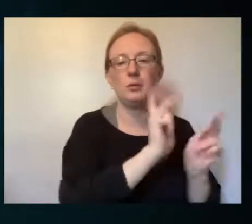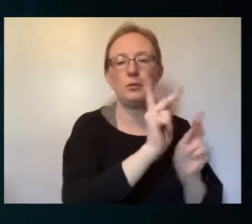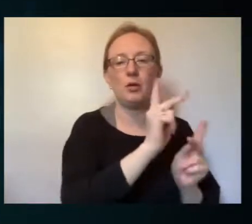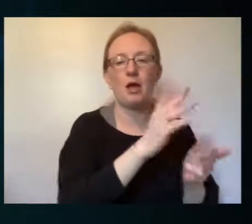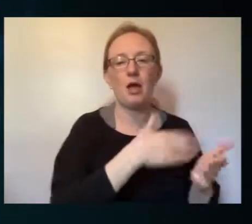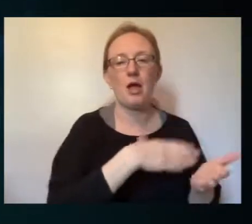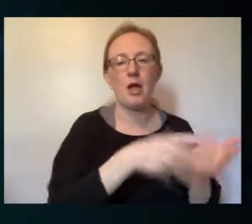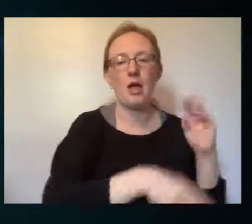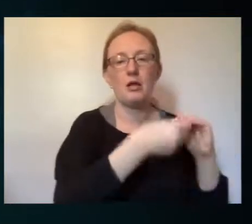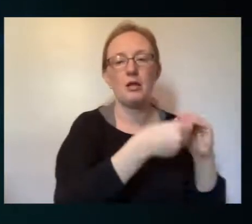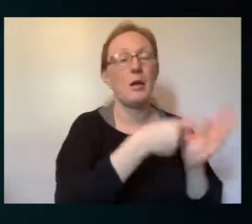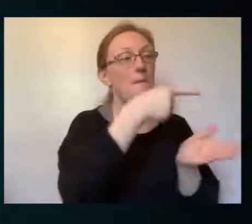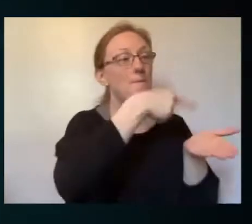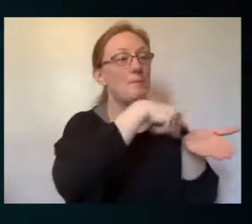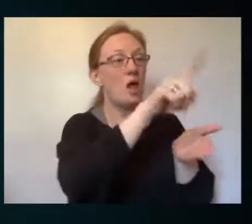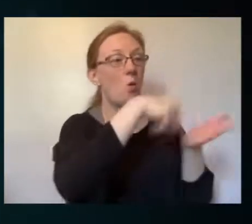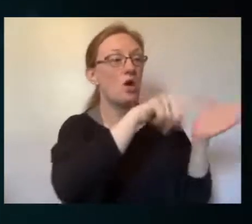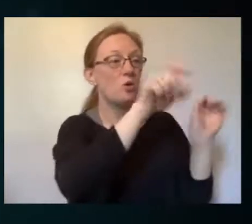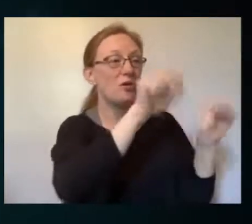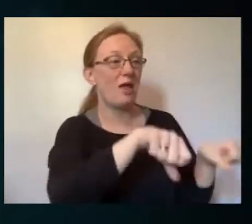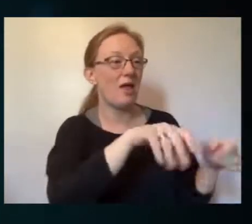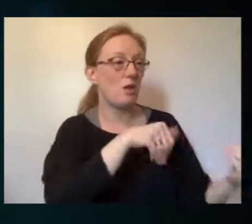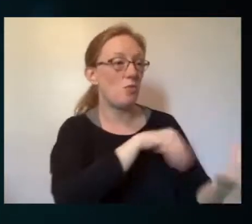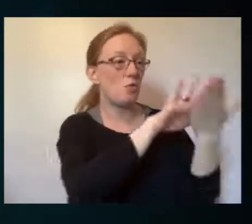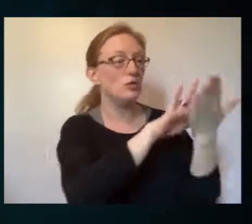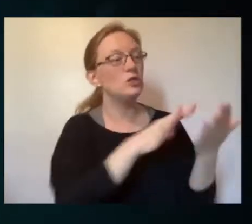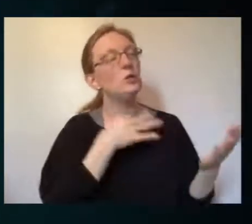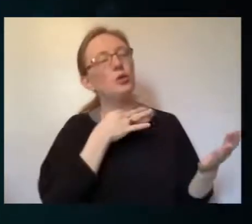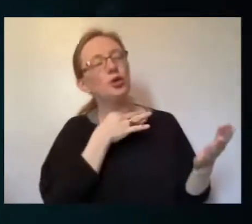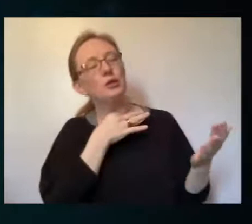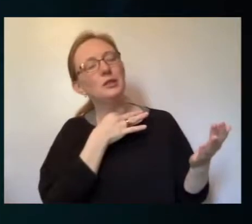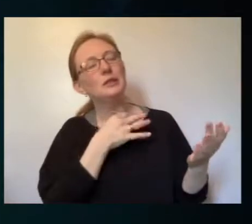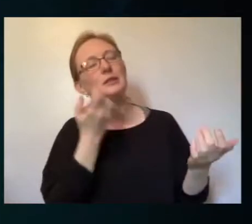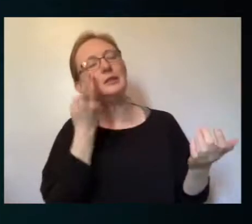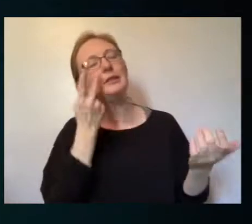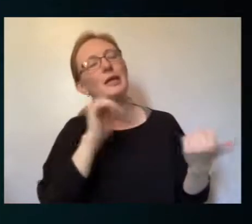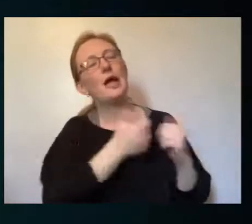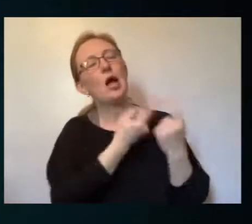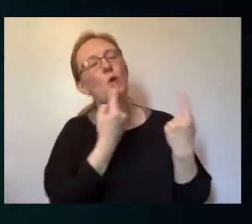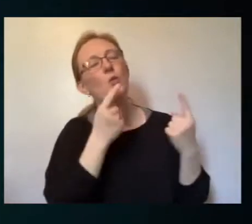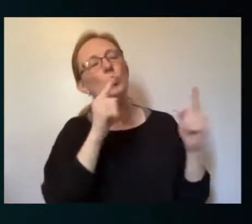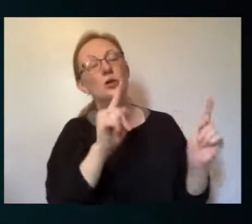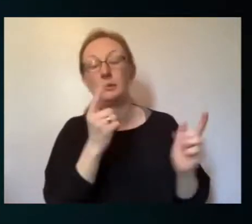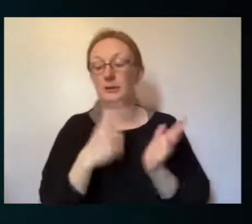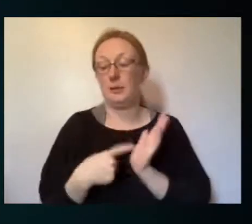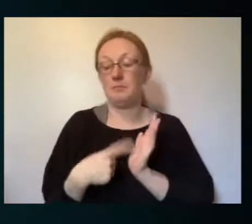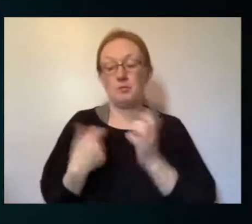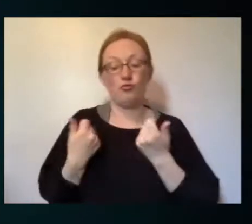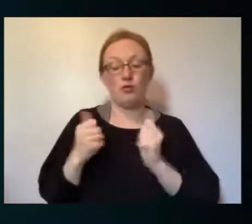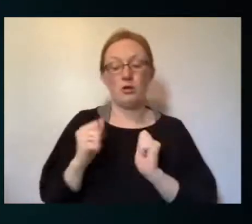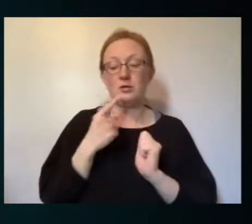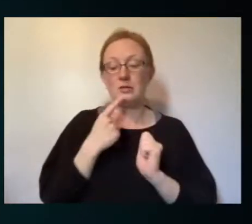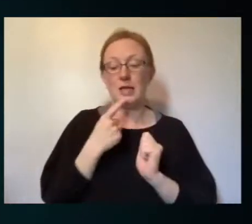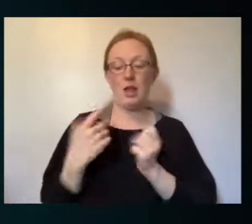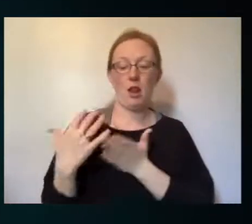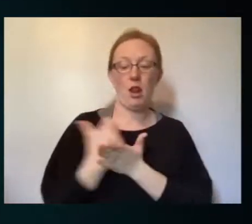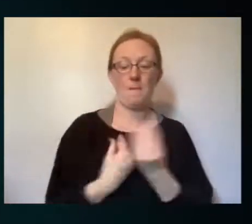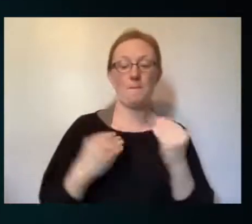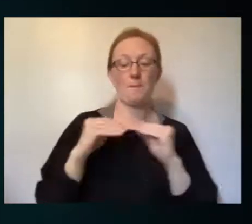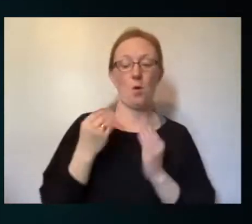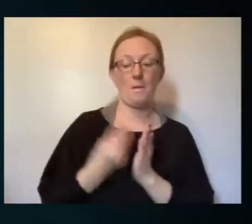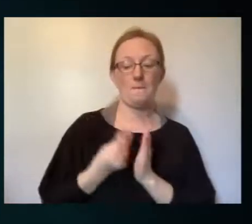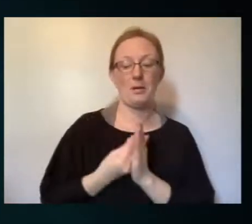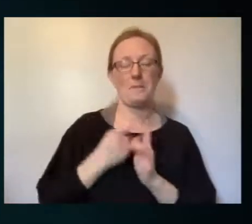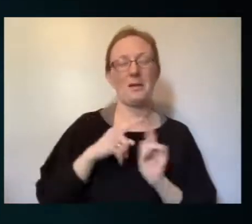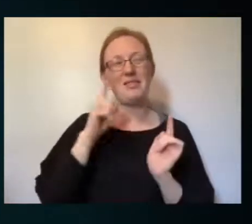tried a pay what you can approach? I'd be curious to see how that would work out. In some trials, it has produced more revenue, but I think that was in